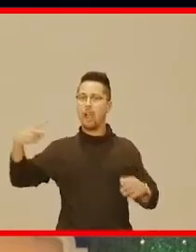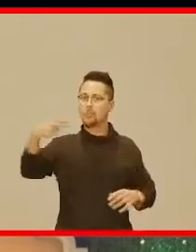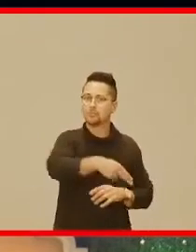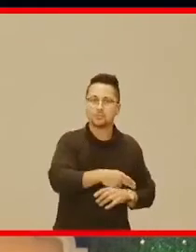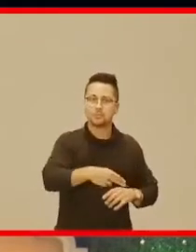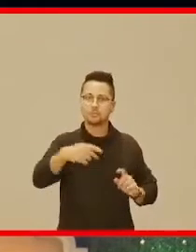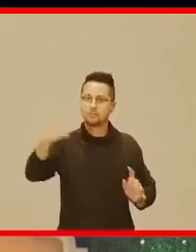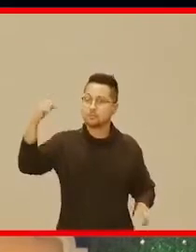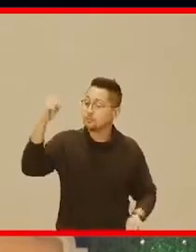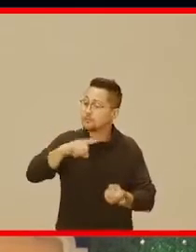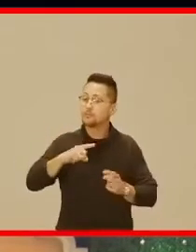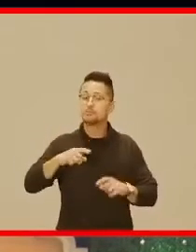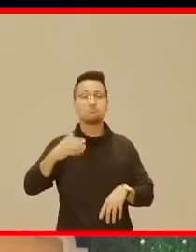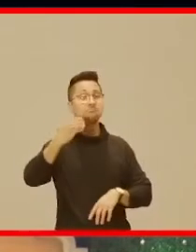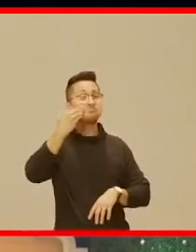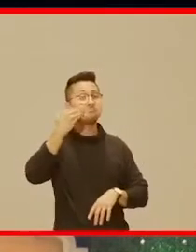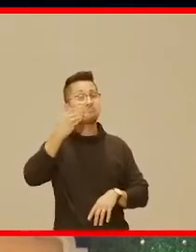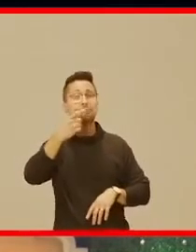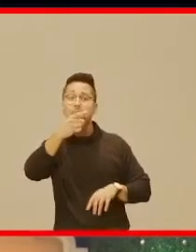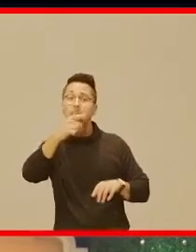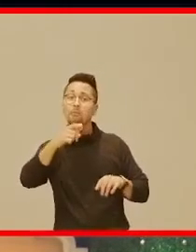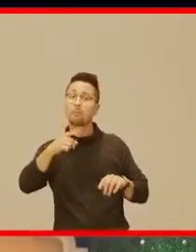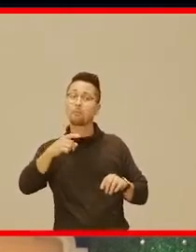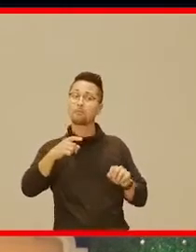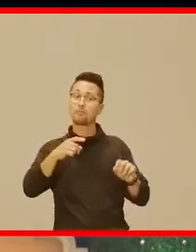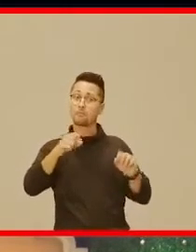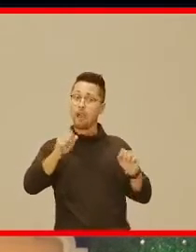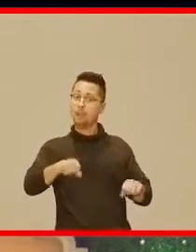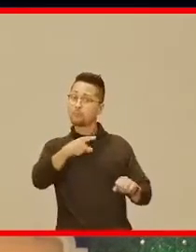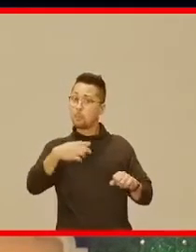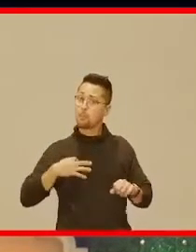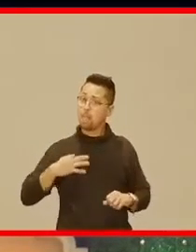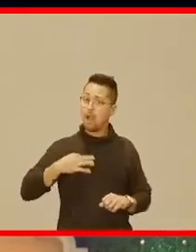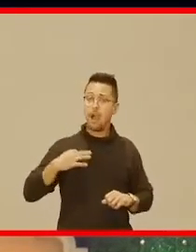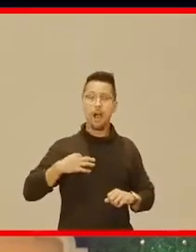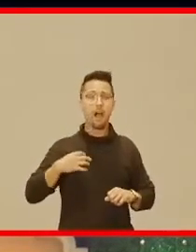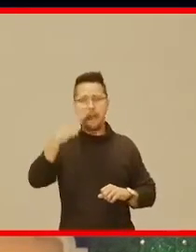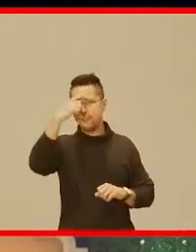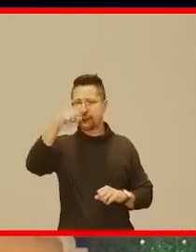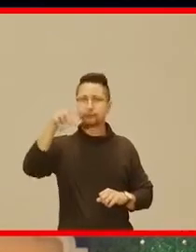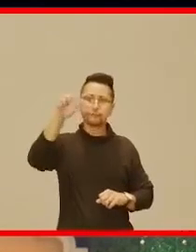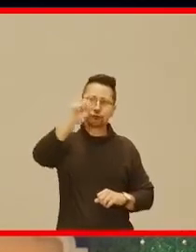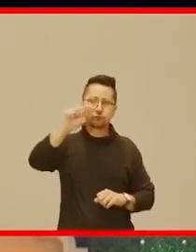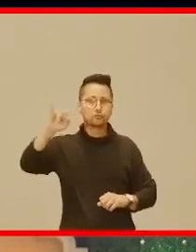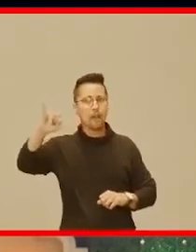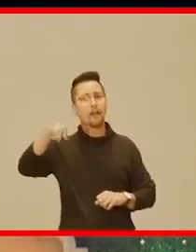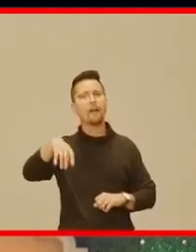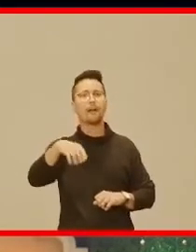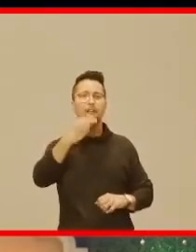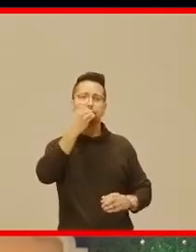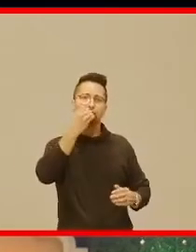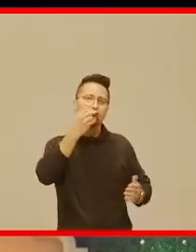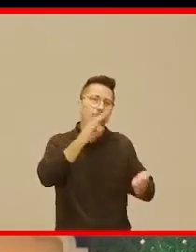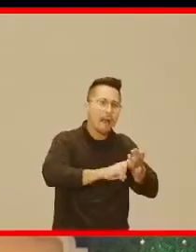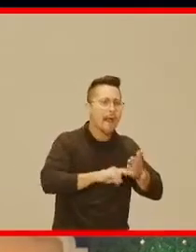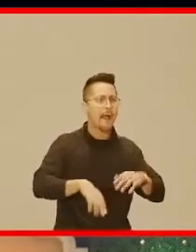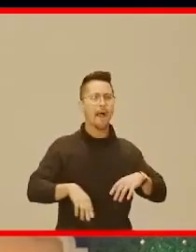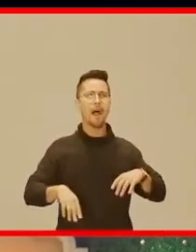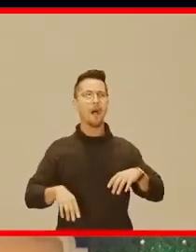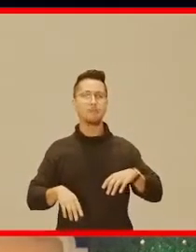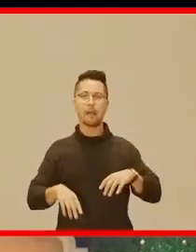can apply to at least have, you know, like apply to Social Security, apply for food stamps, but sometimes like you're not